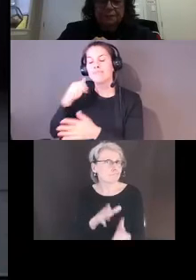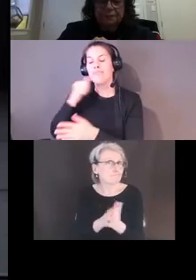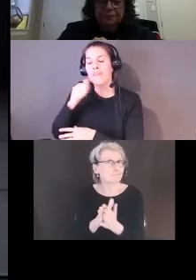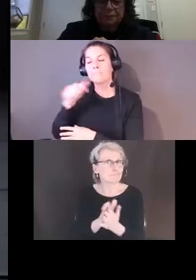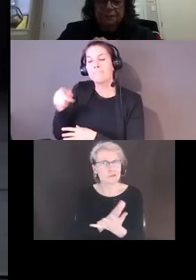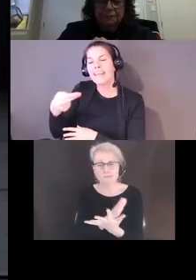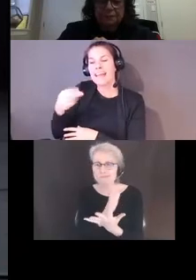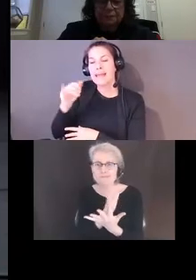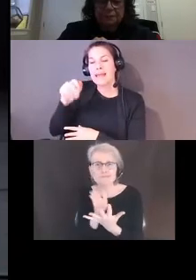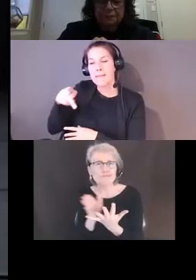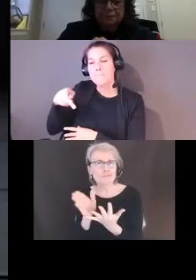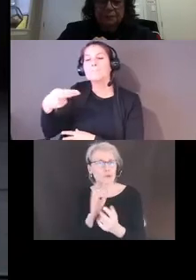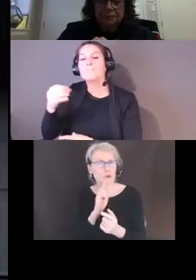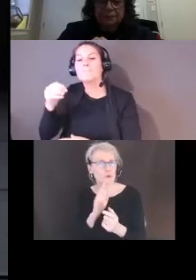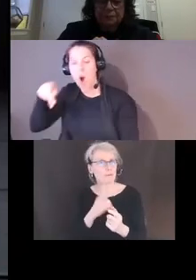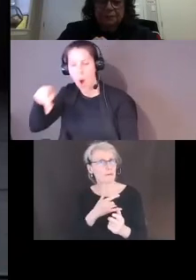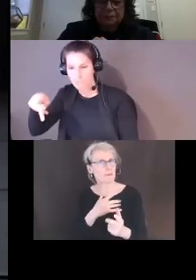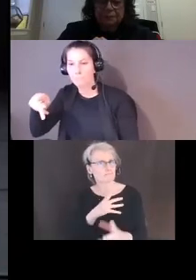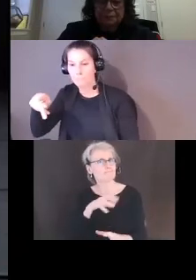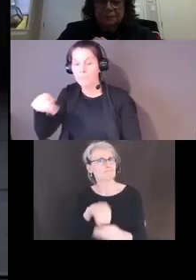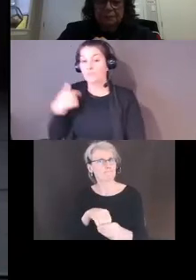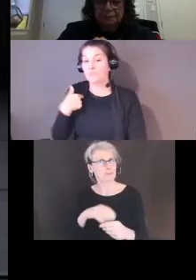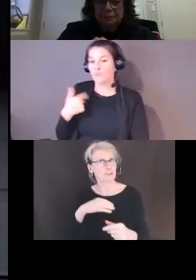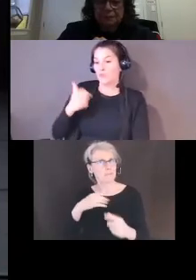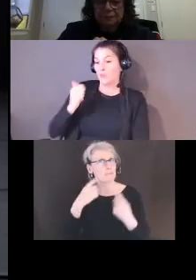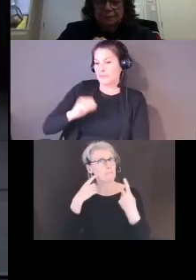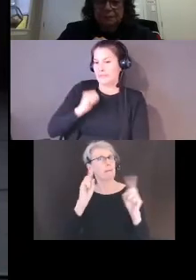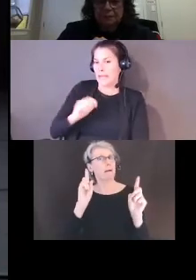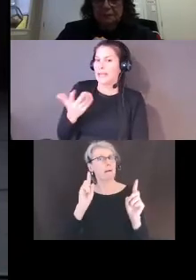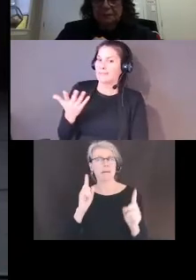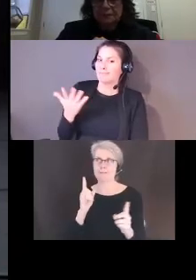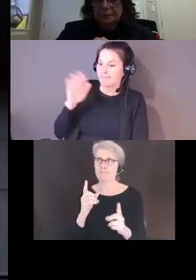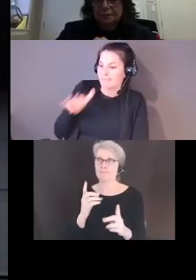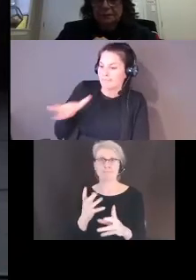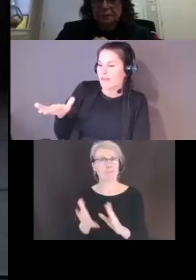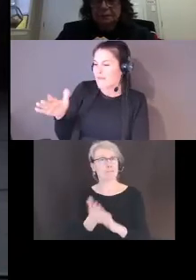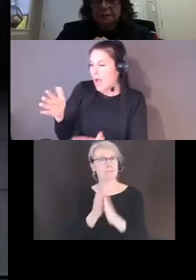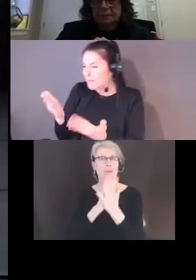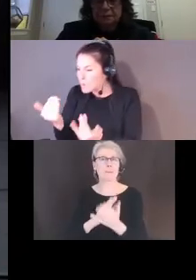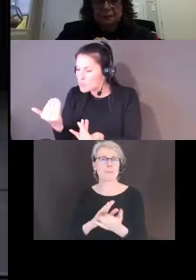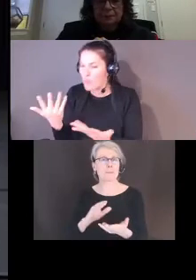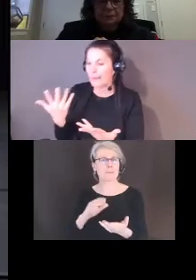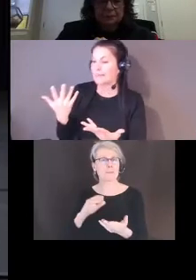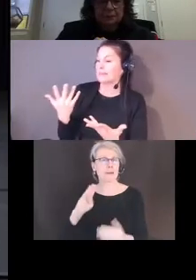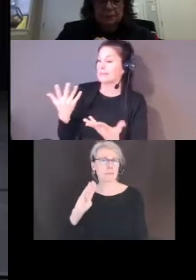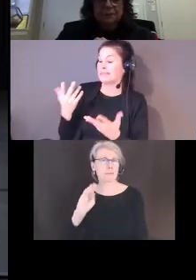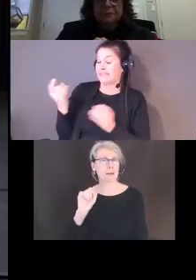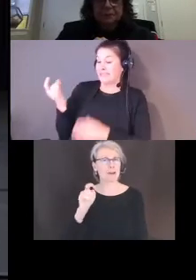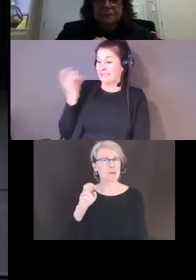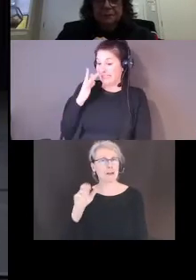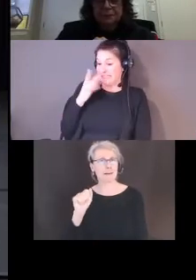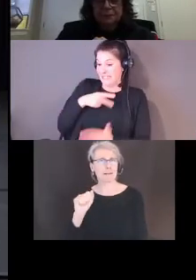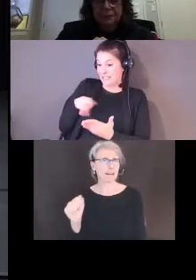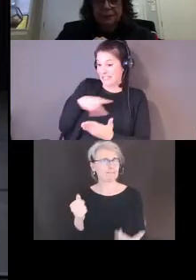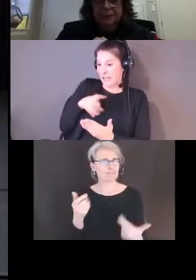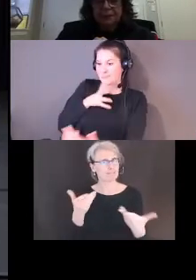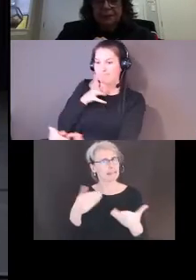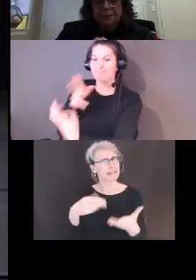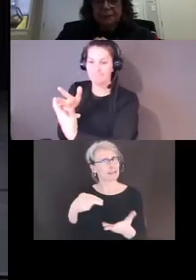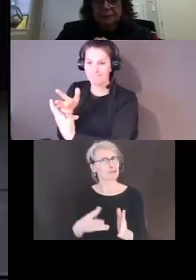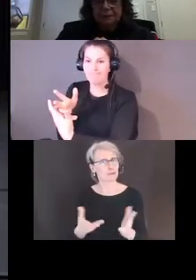really feel like they are living that dream of being not just a ballerina, but a dancer, a full-fledged dancer.